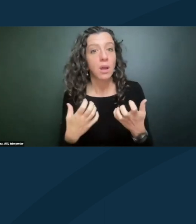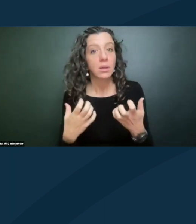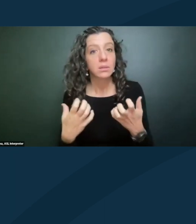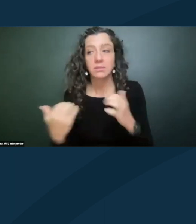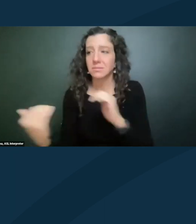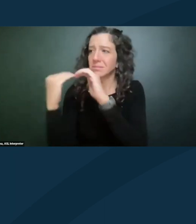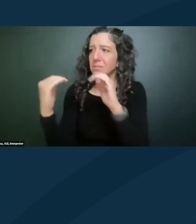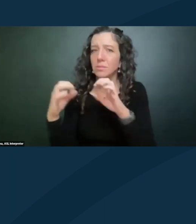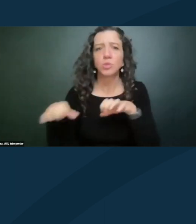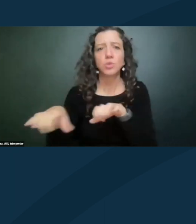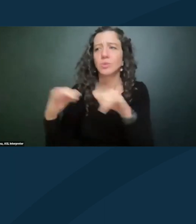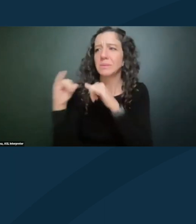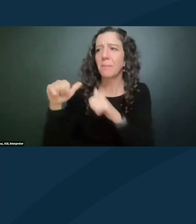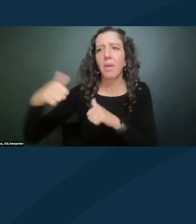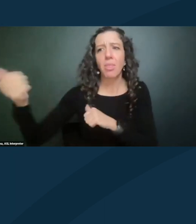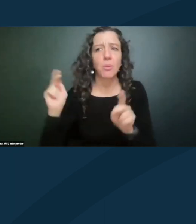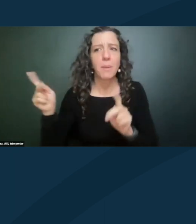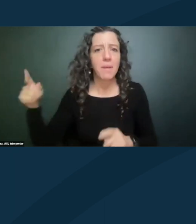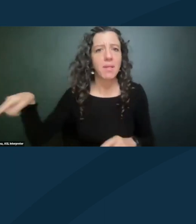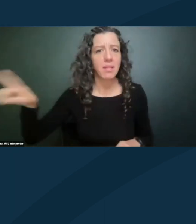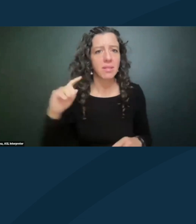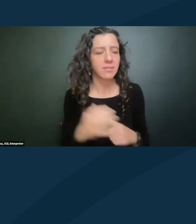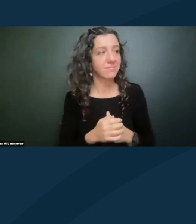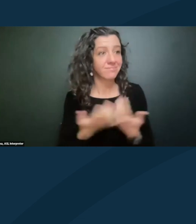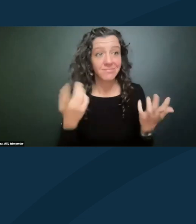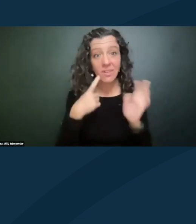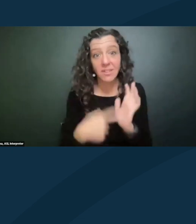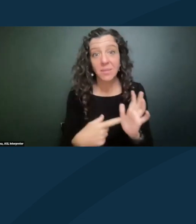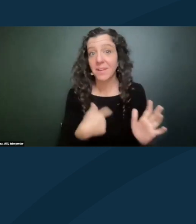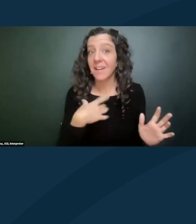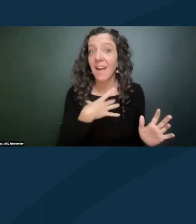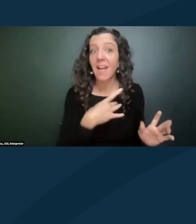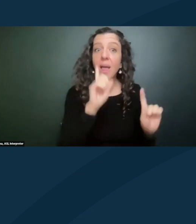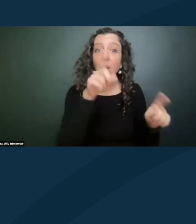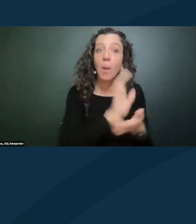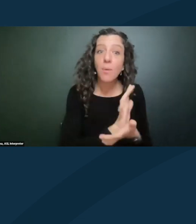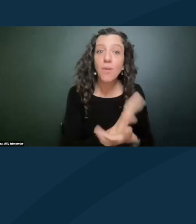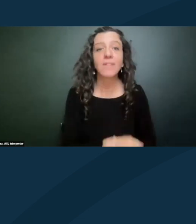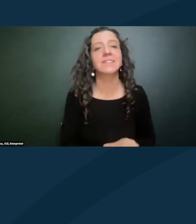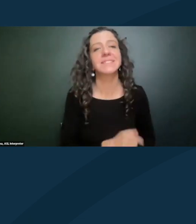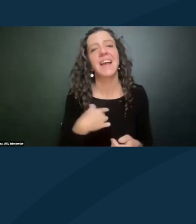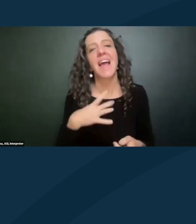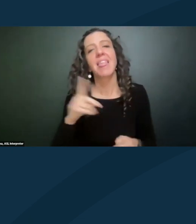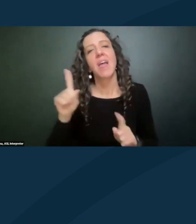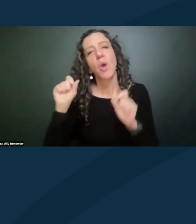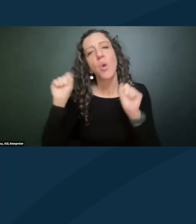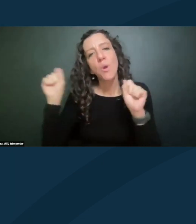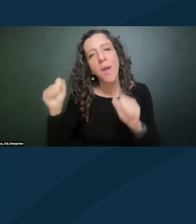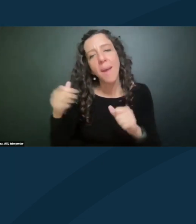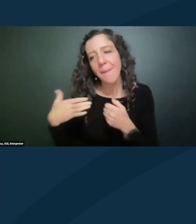want to do what everyone else does. I like to go to the movies, go work out at my local